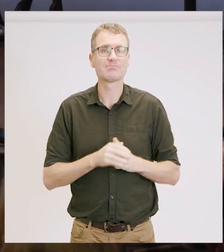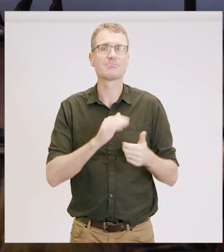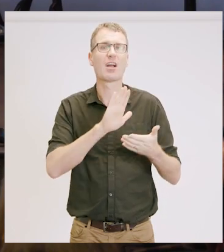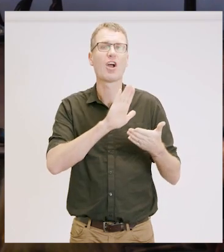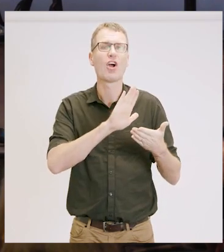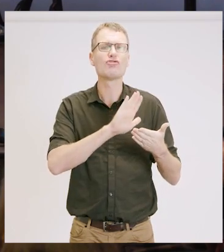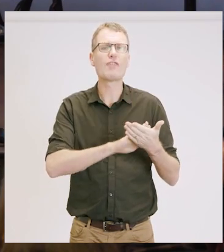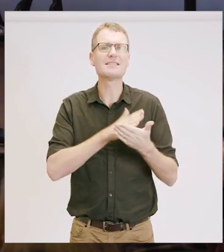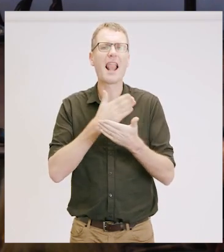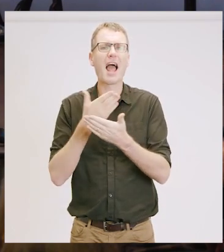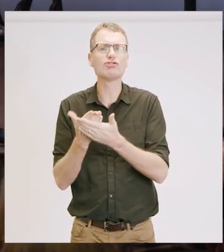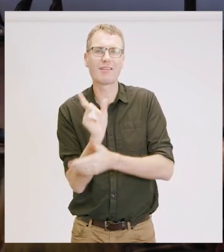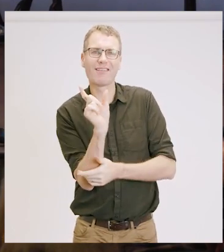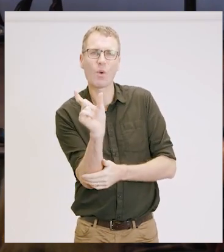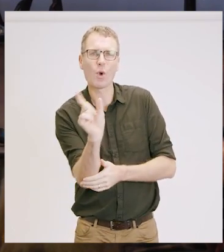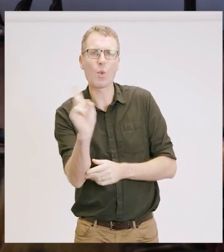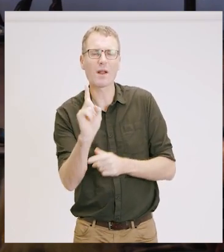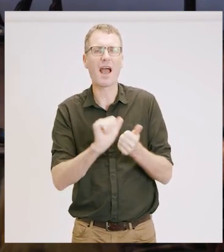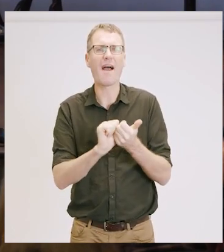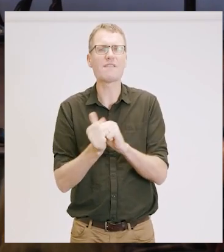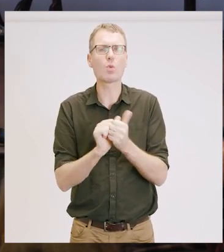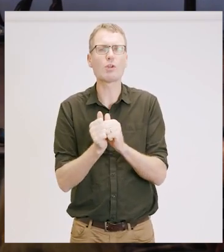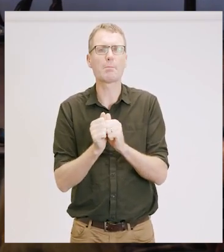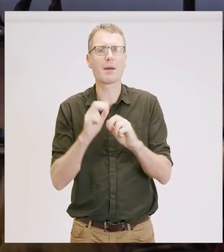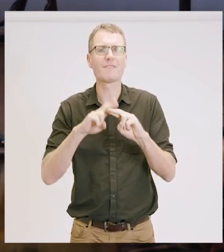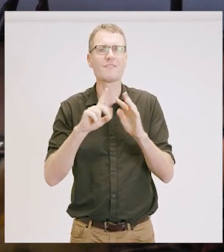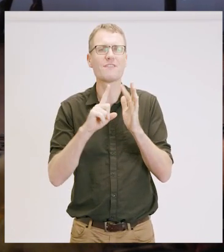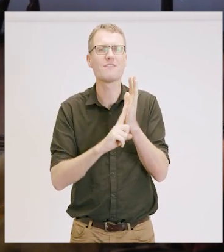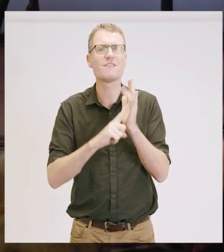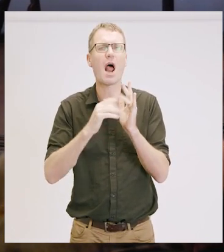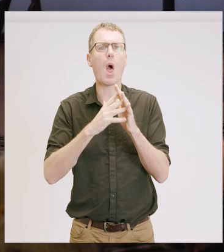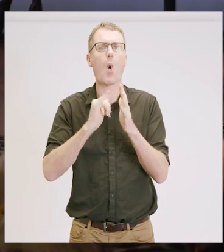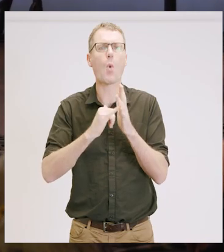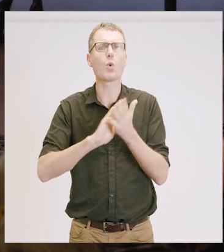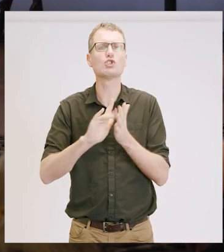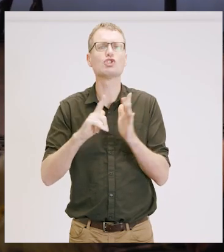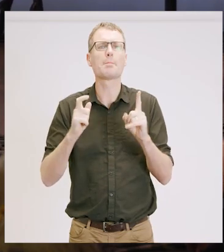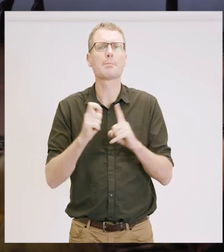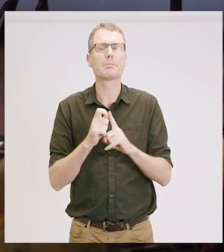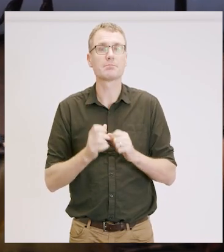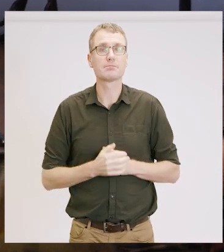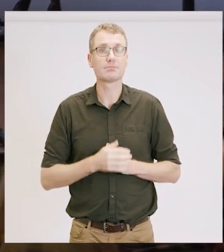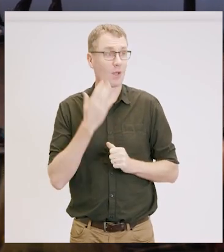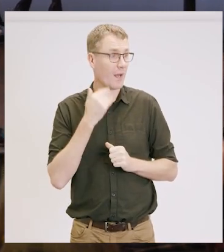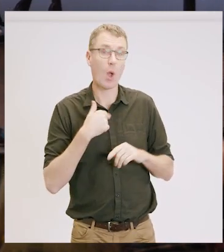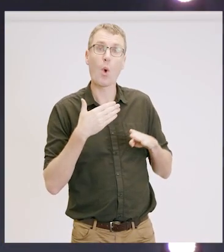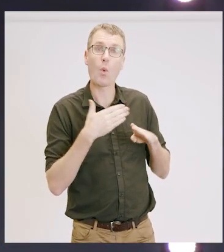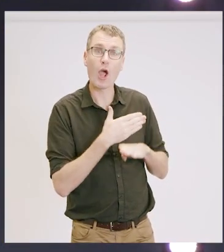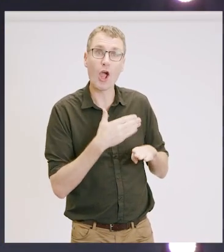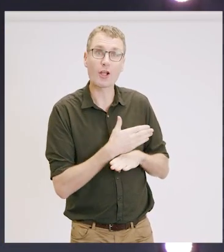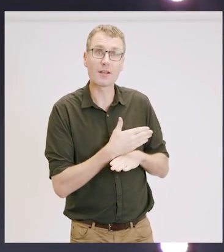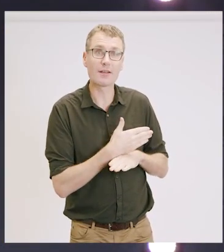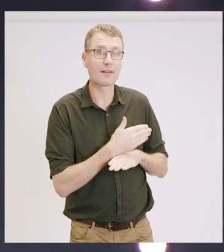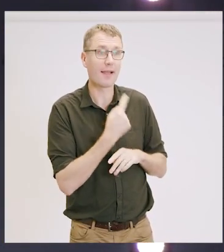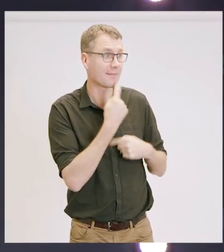who uses the word fellowship? You know, when you're at work, you don't say, hey, do you want to go to the pub and have some fellowship? You know what I mean? People don't talk like that. We don't use